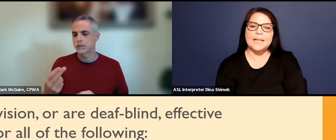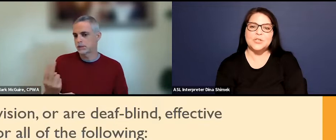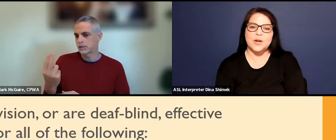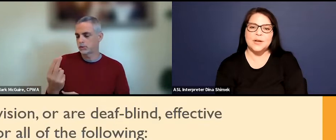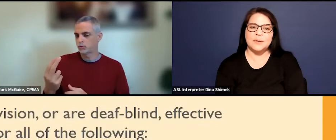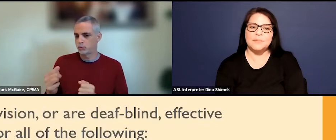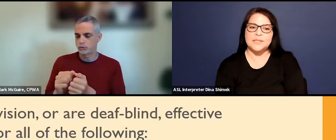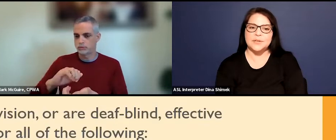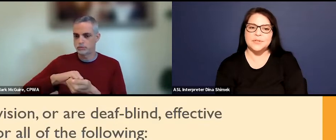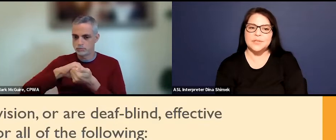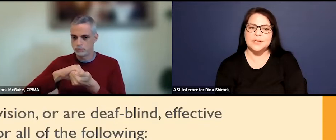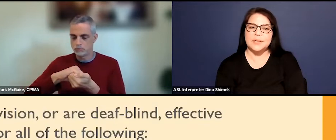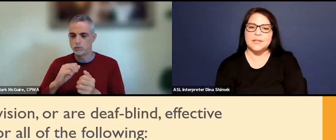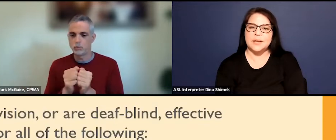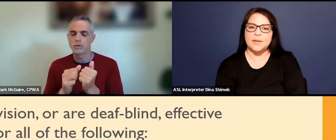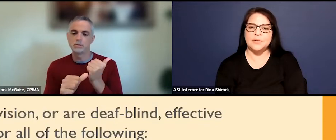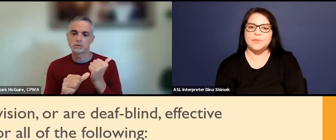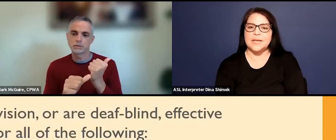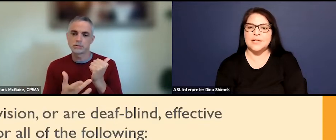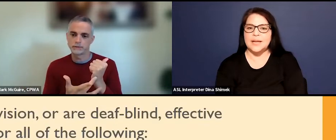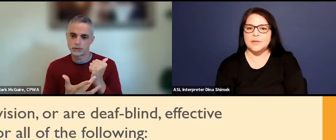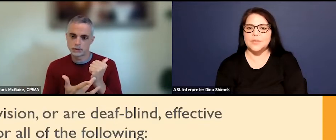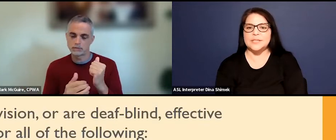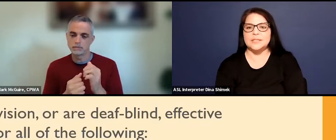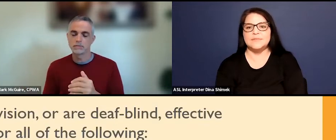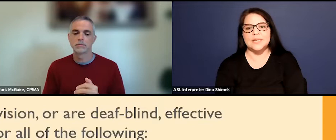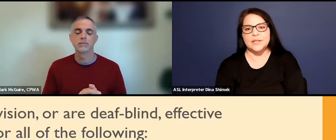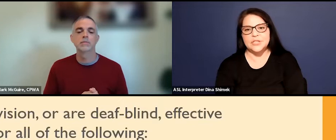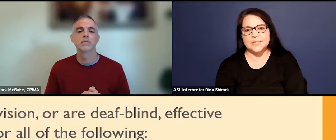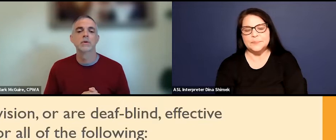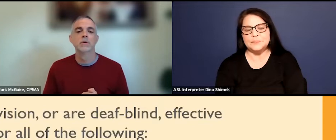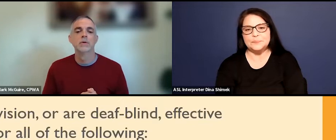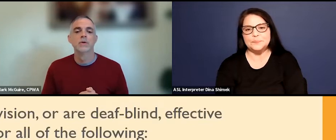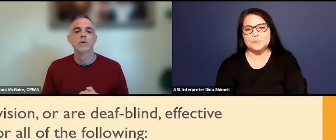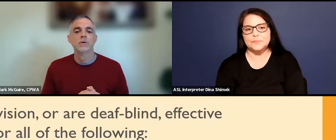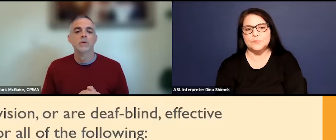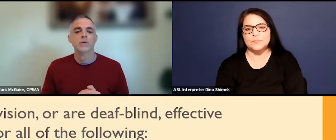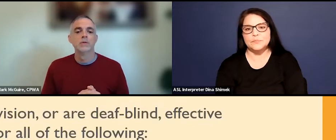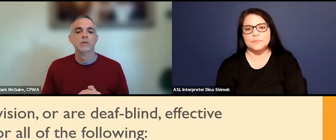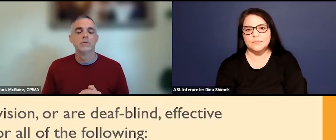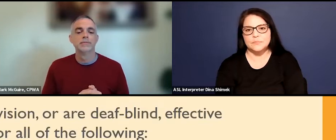And electronic materials that can be used hand in hand with assistive technology.